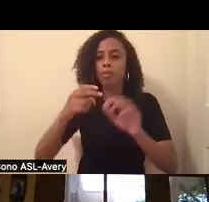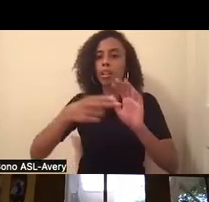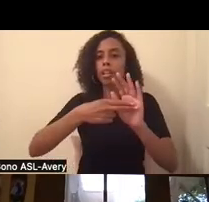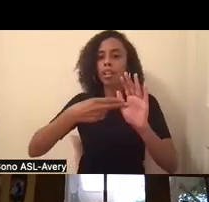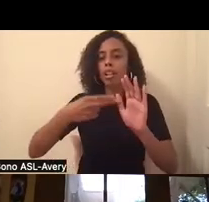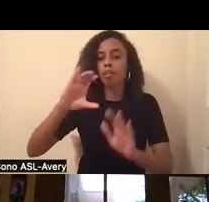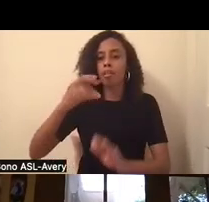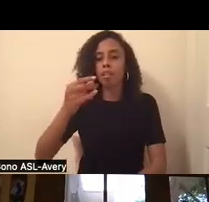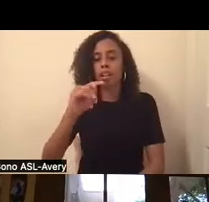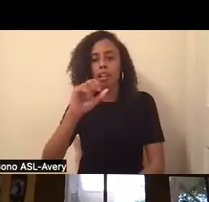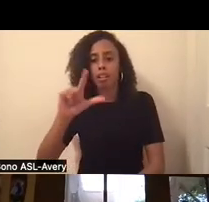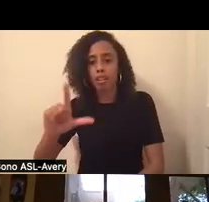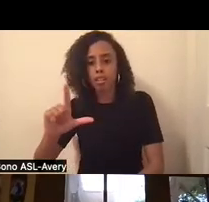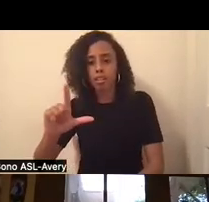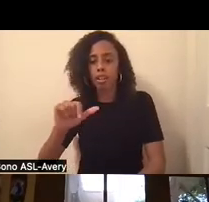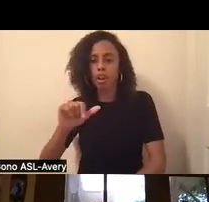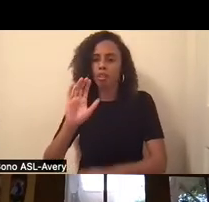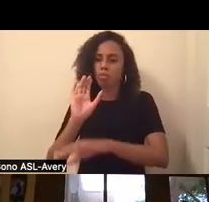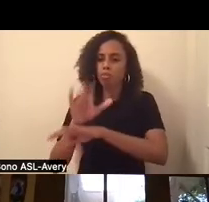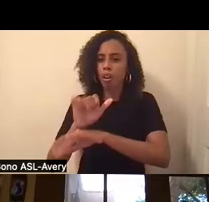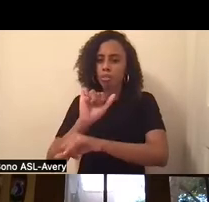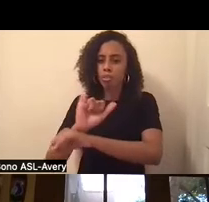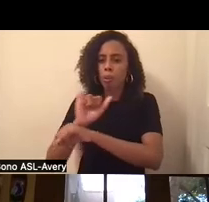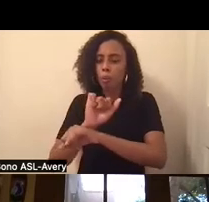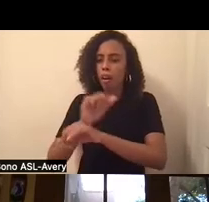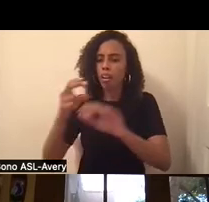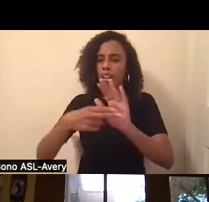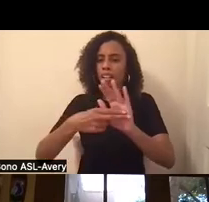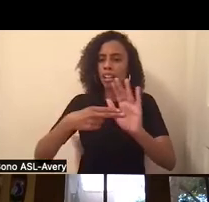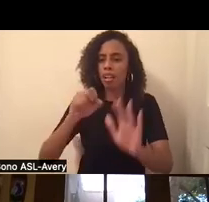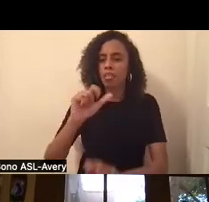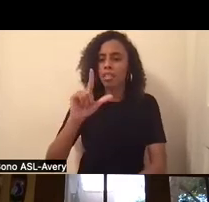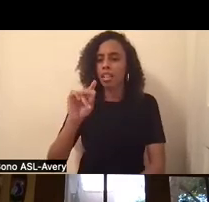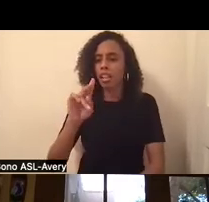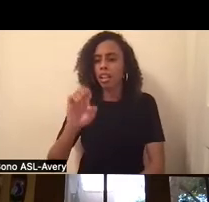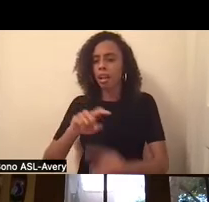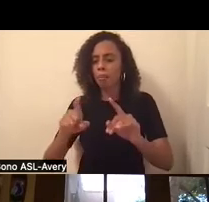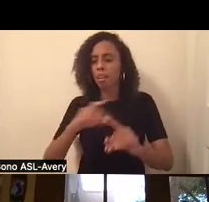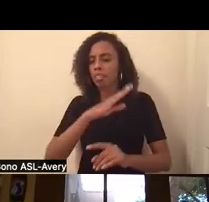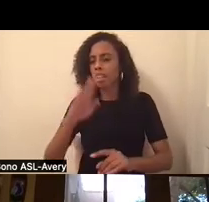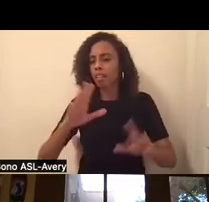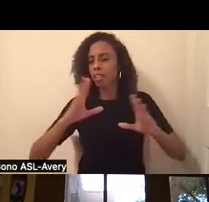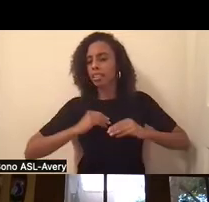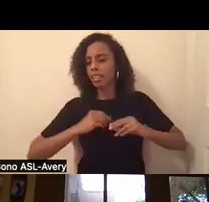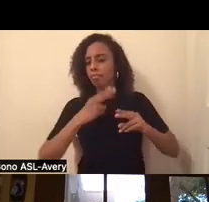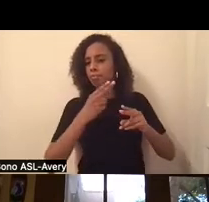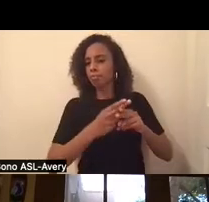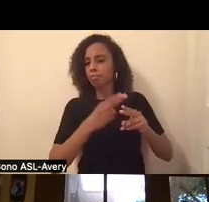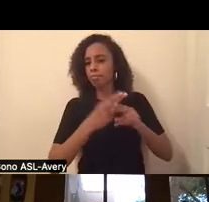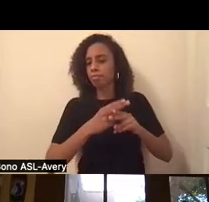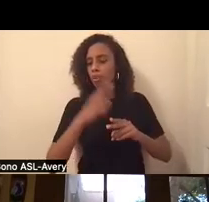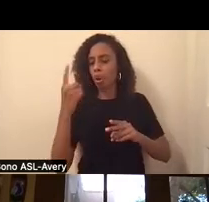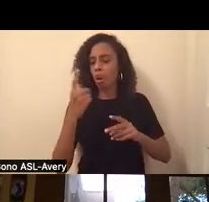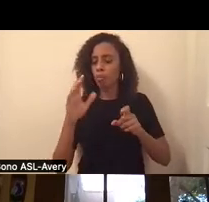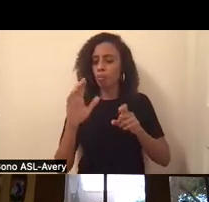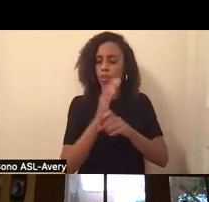and forced into labor, who were called slaves but never submitted as such, who have always been fully